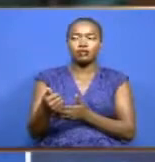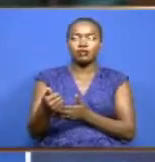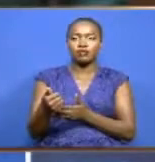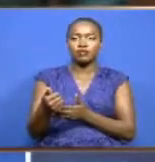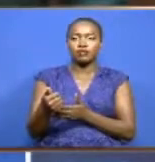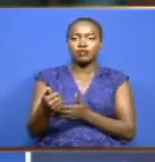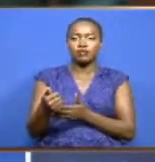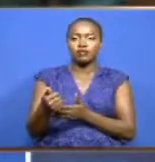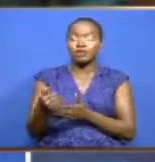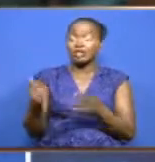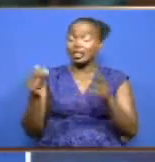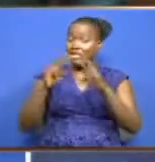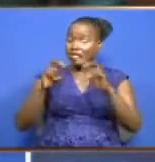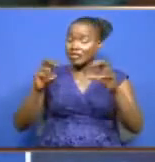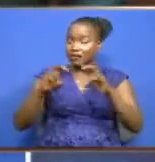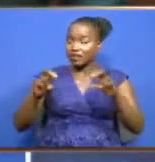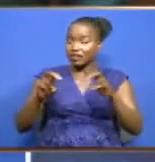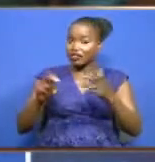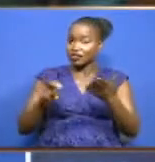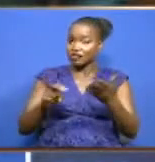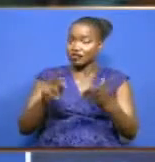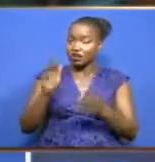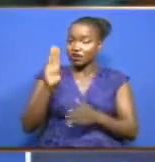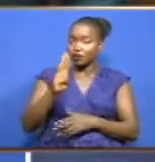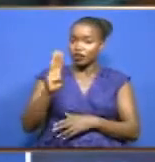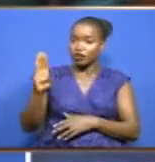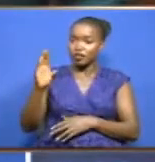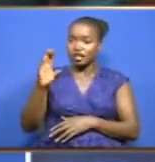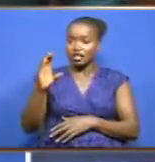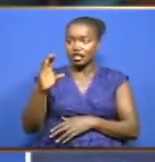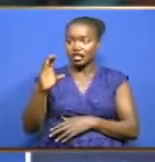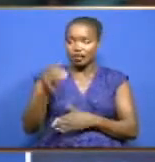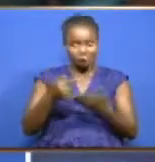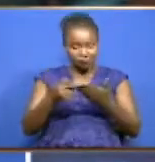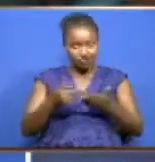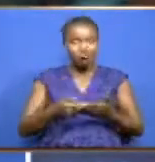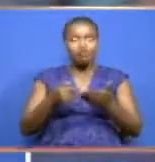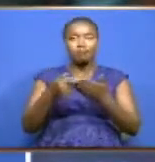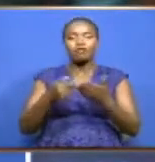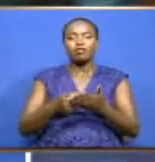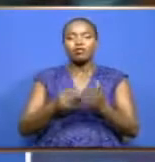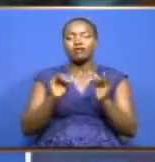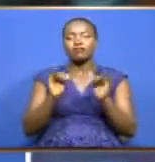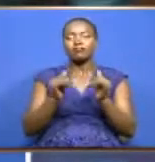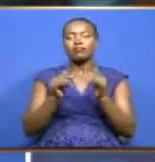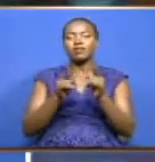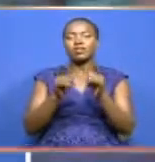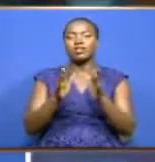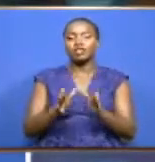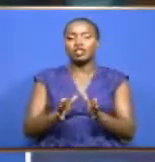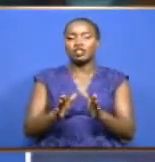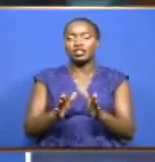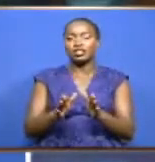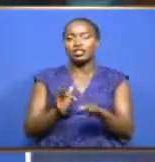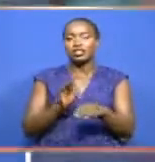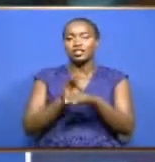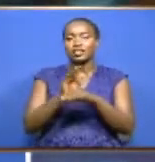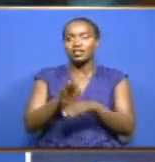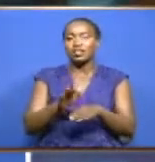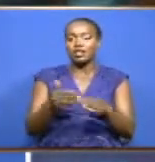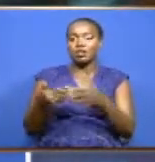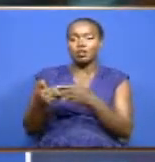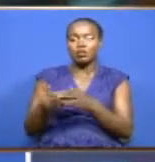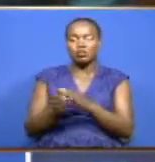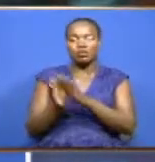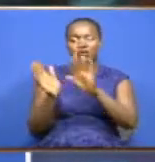piece carried by the BBC, Leparan is seen allegedly negotiating with an undercover journalist to sell a child who had been